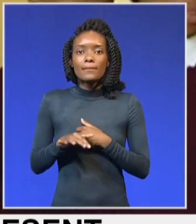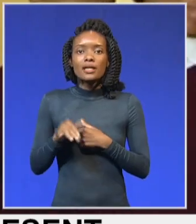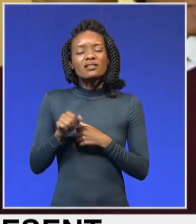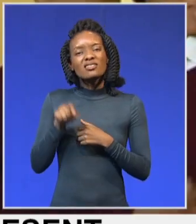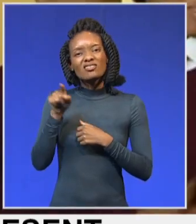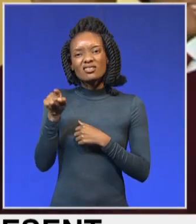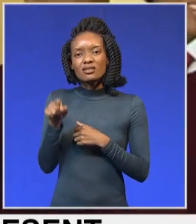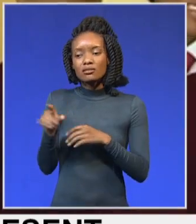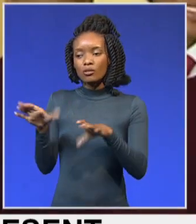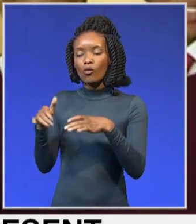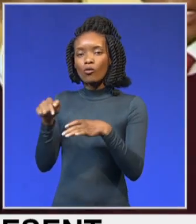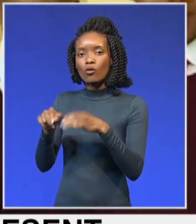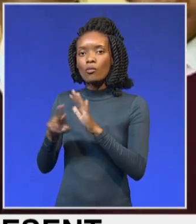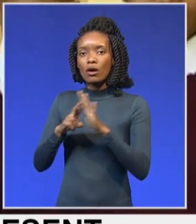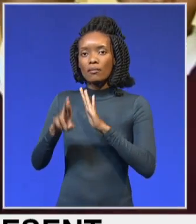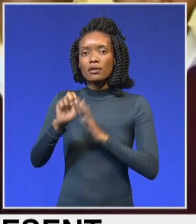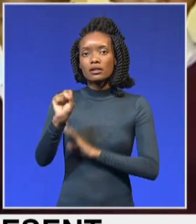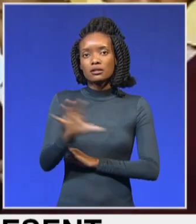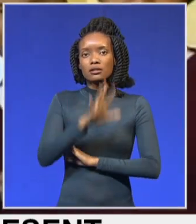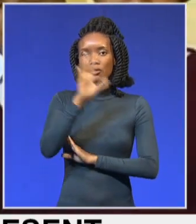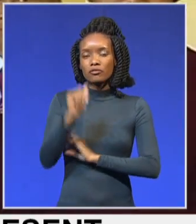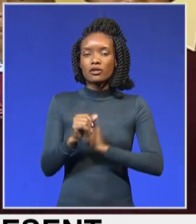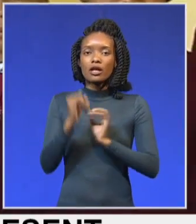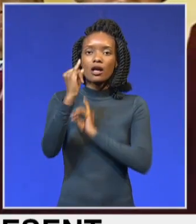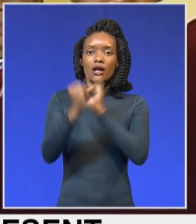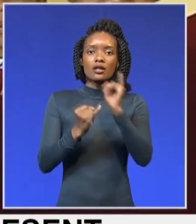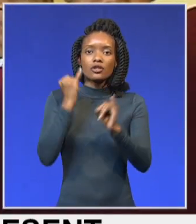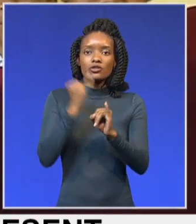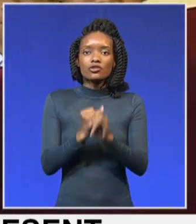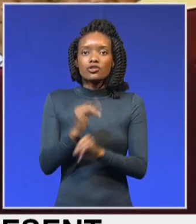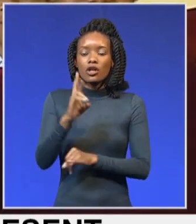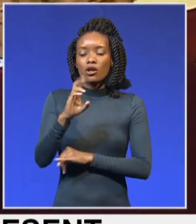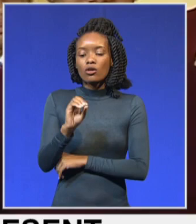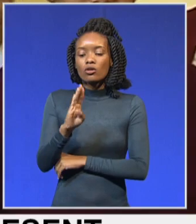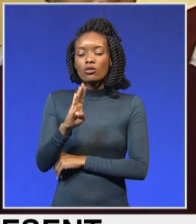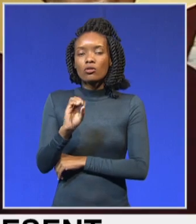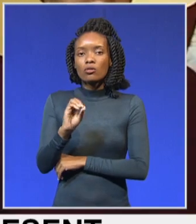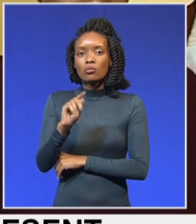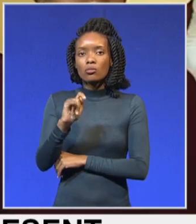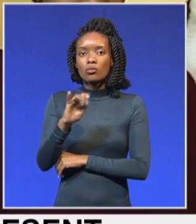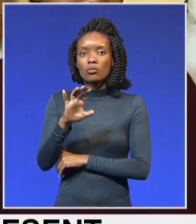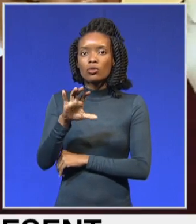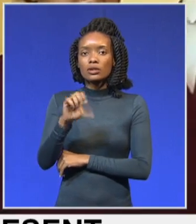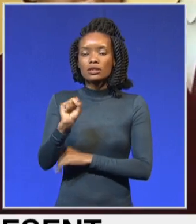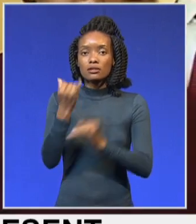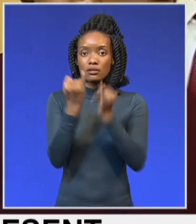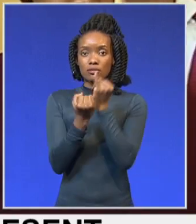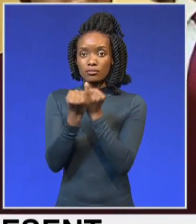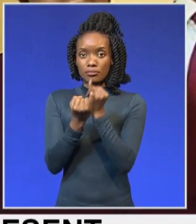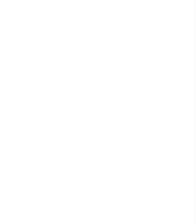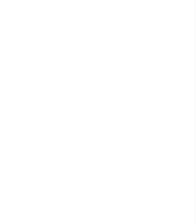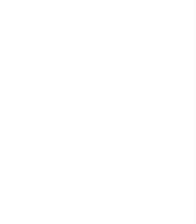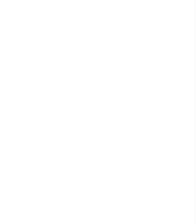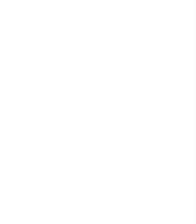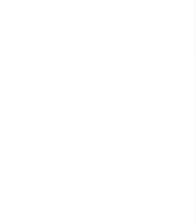South Africa at an international robotic championship next week in Morocco, in Marrakesh.